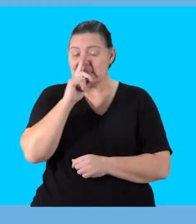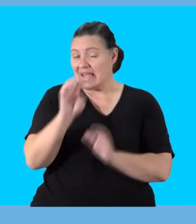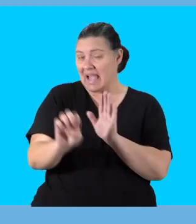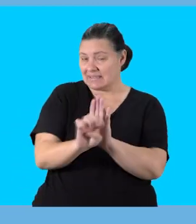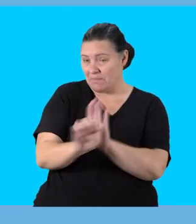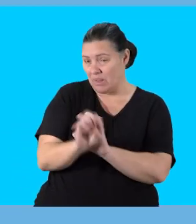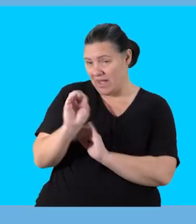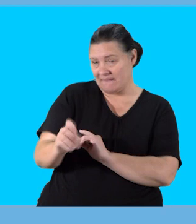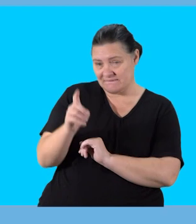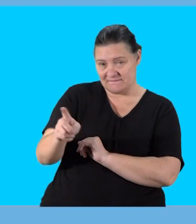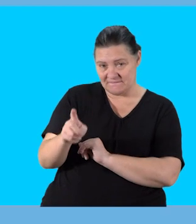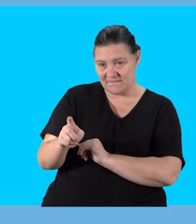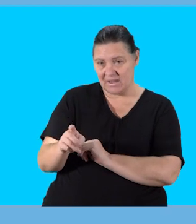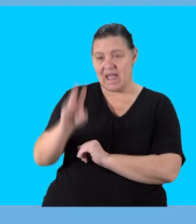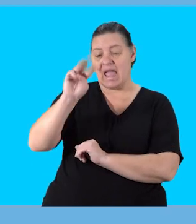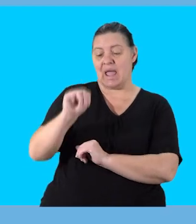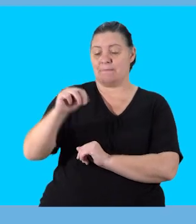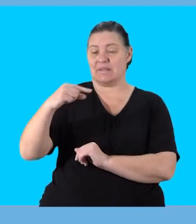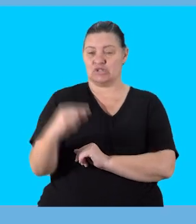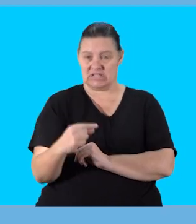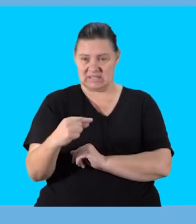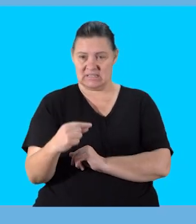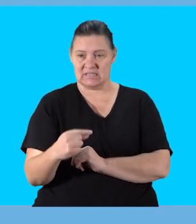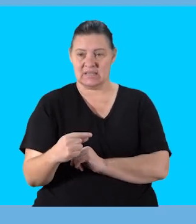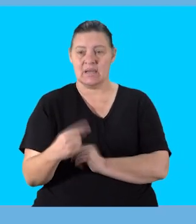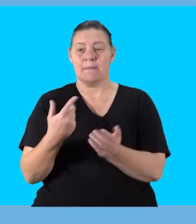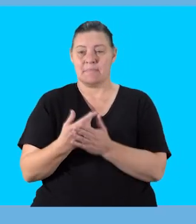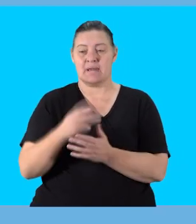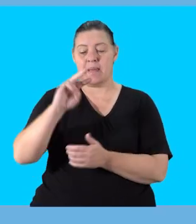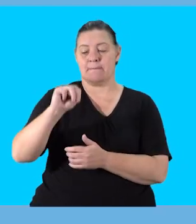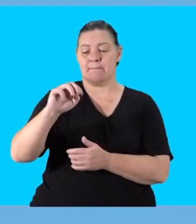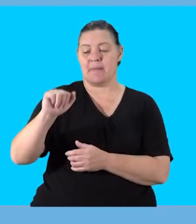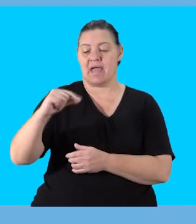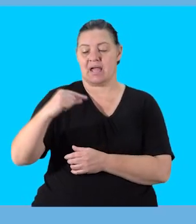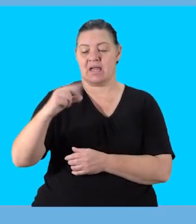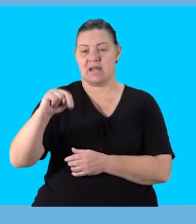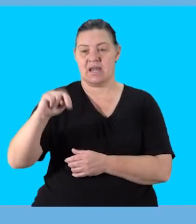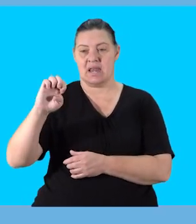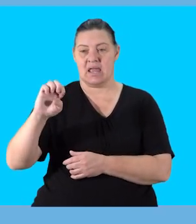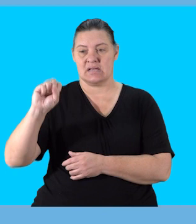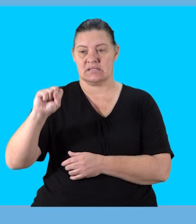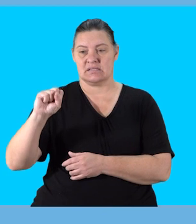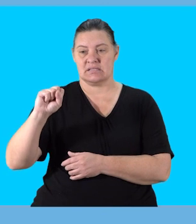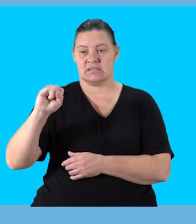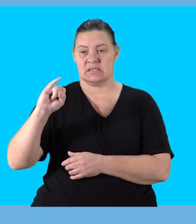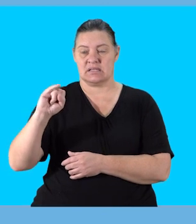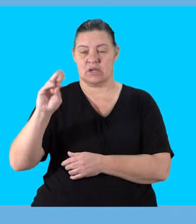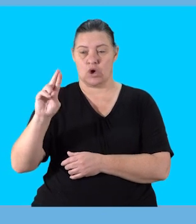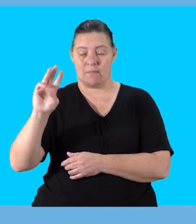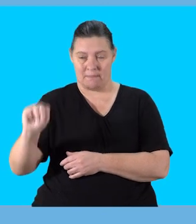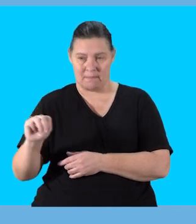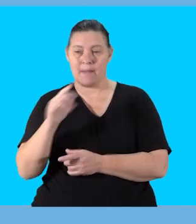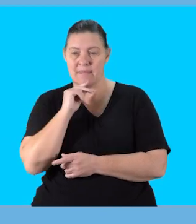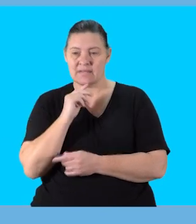can see from the example that we have here, we have Mg, we have our magnesium being our unique name, and then we have the 12, which is